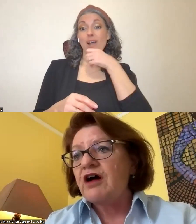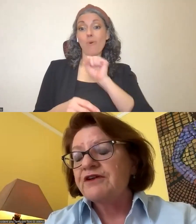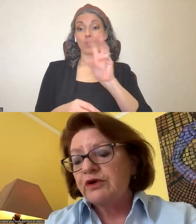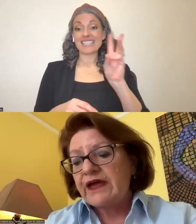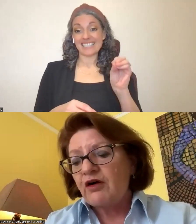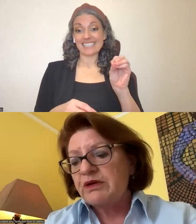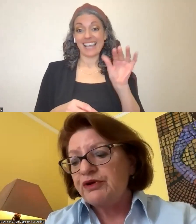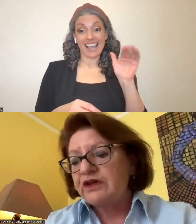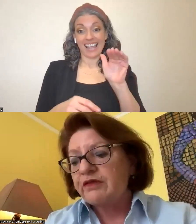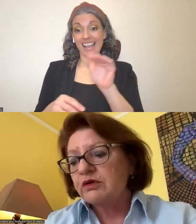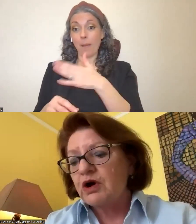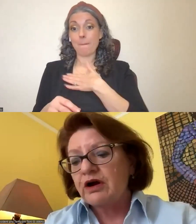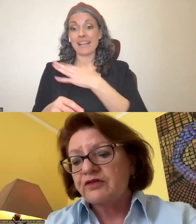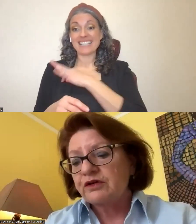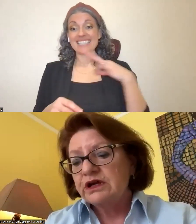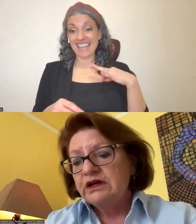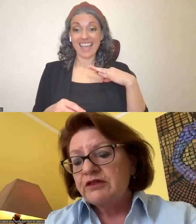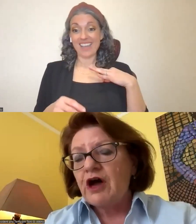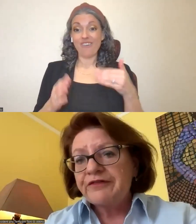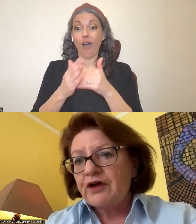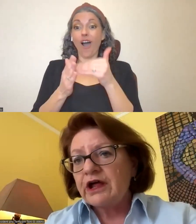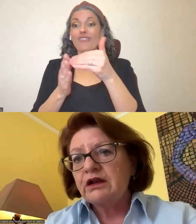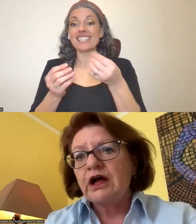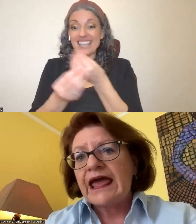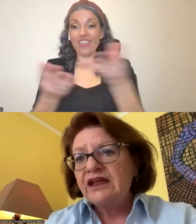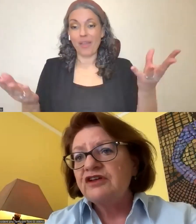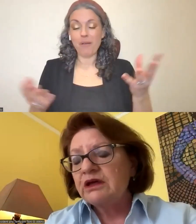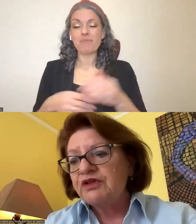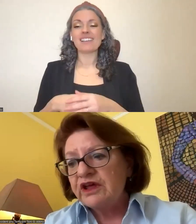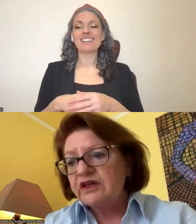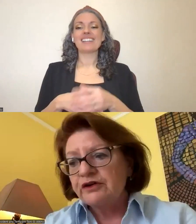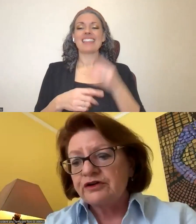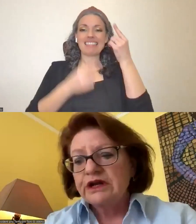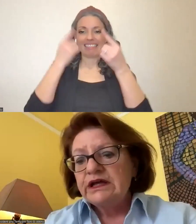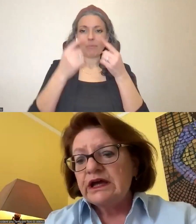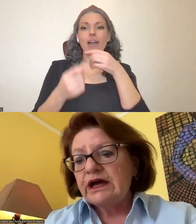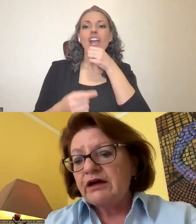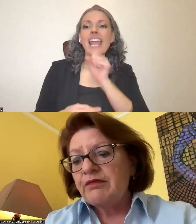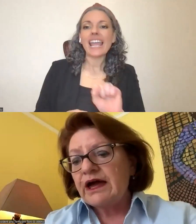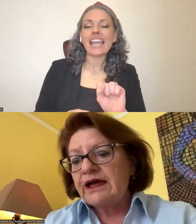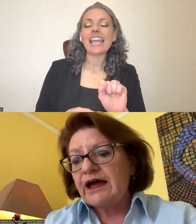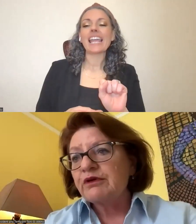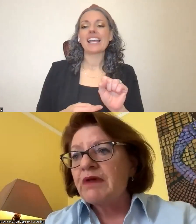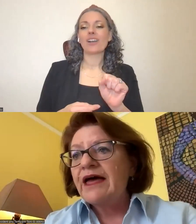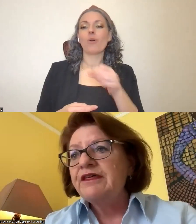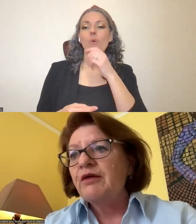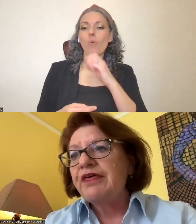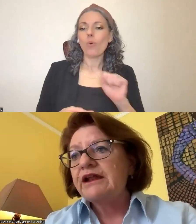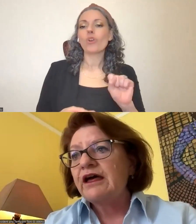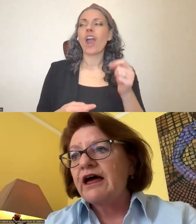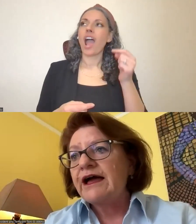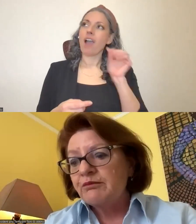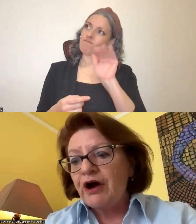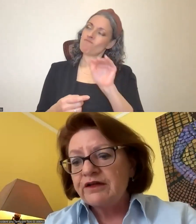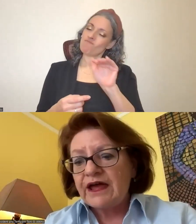staff often when they help me put together remarks or thoughts on aging in particular, I remind them